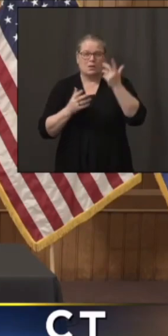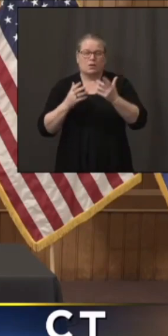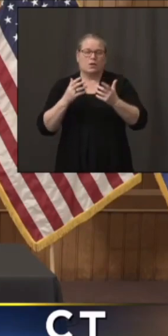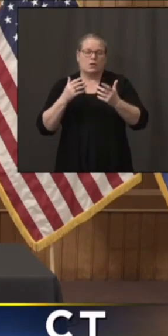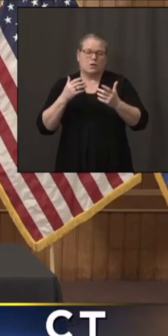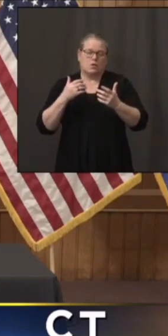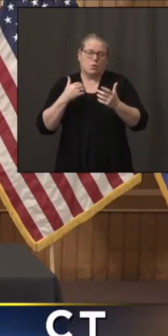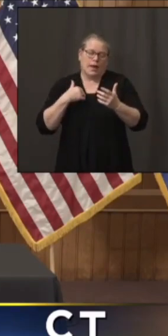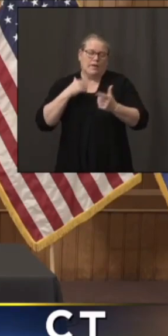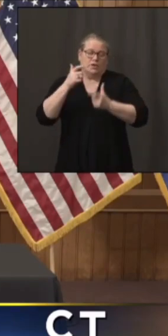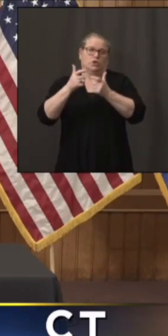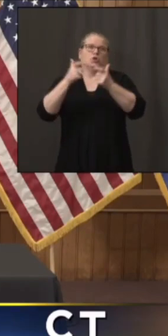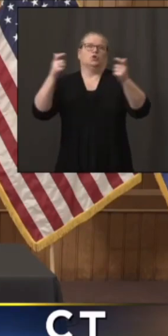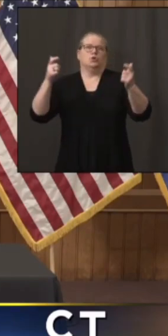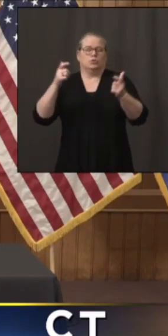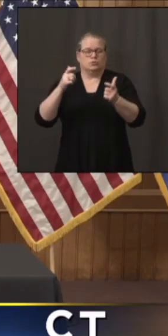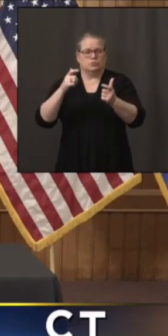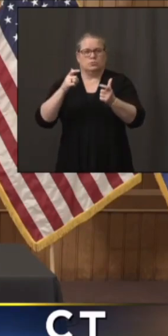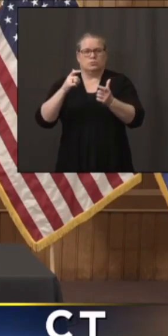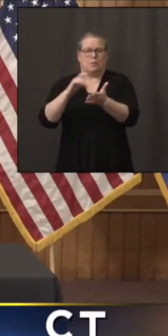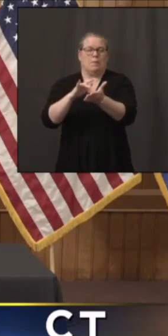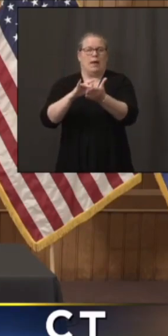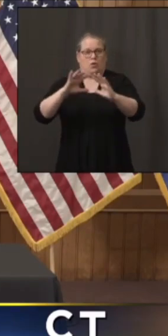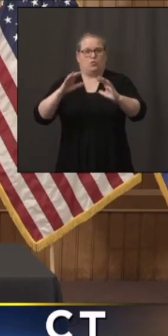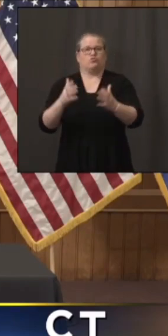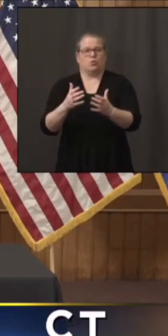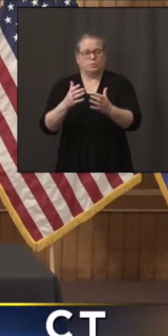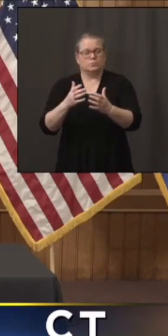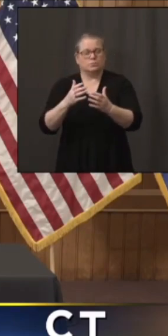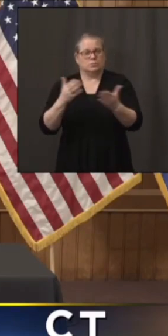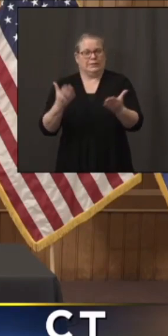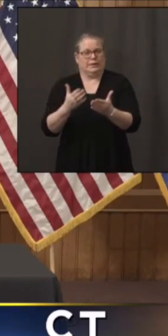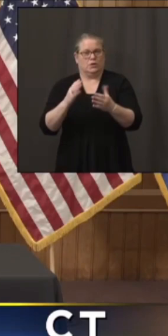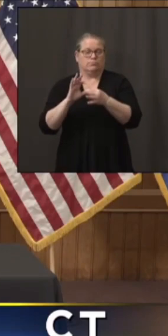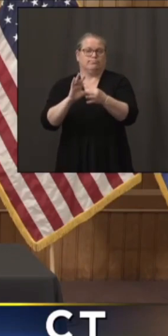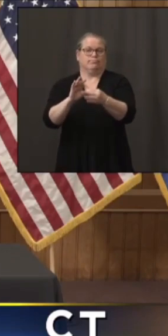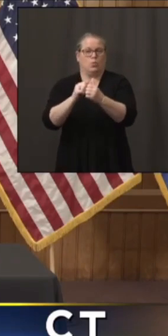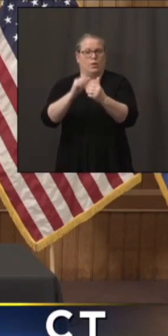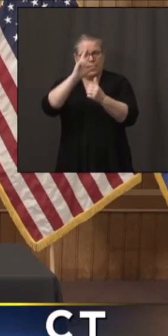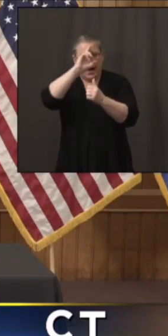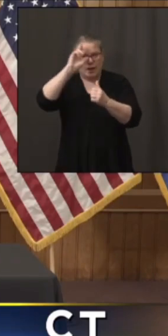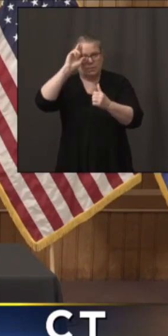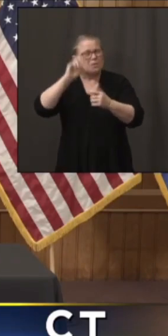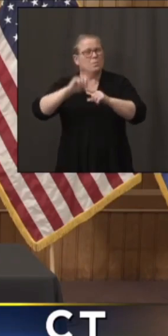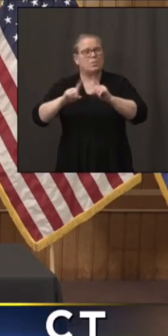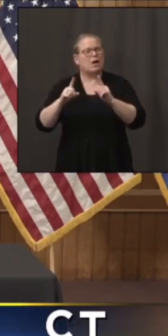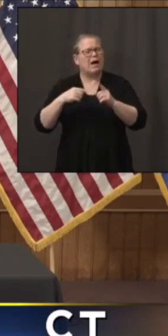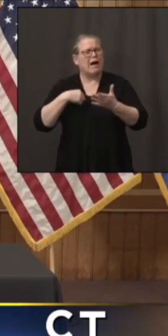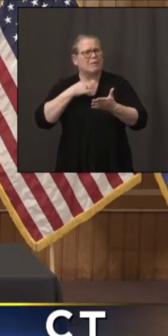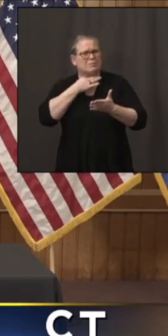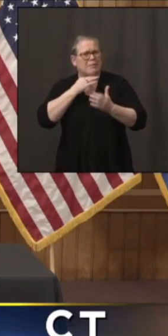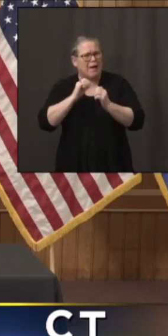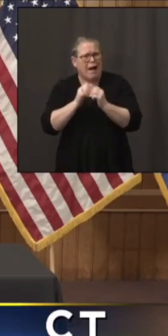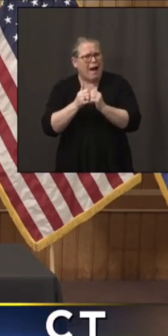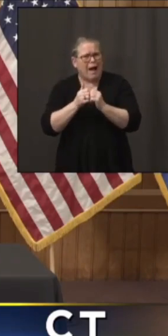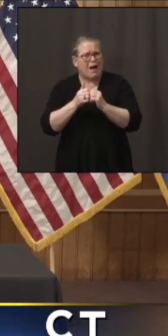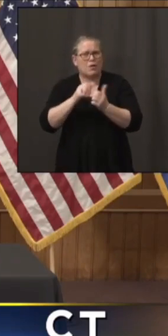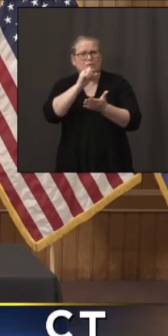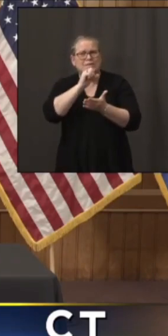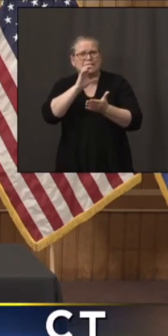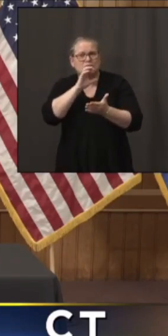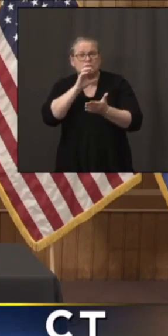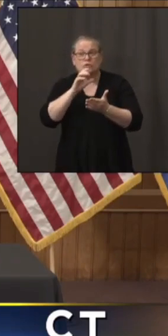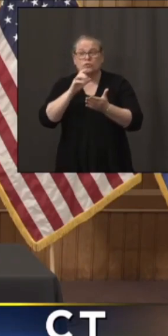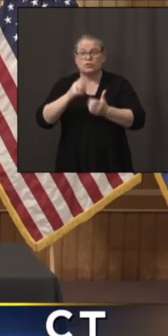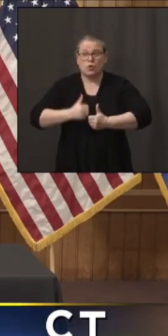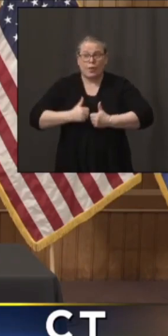medical groups here associated with a number of our hospitals. So I'm just wondering, how are seniors who